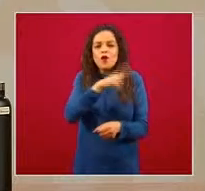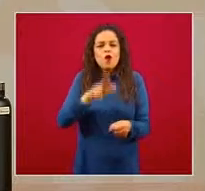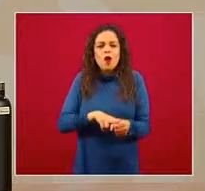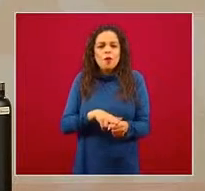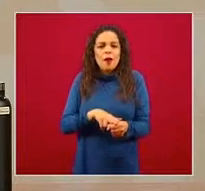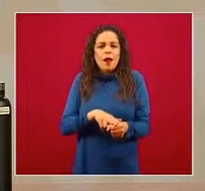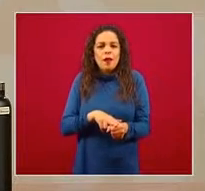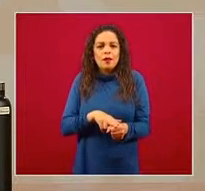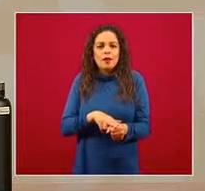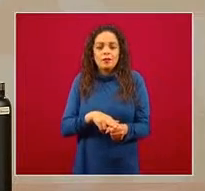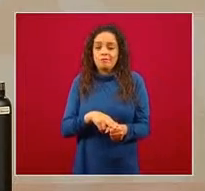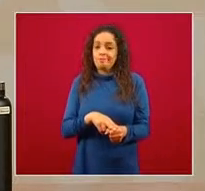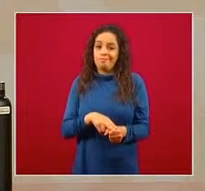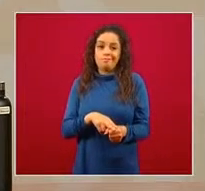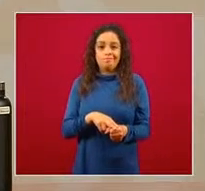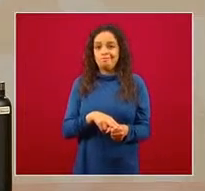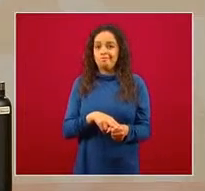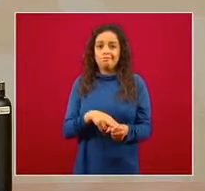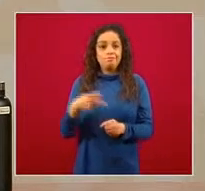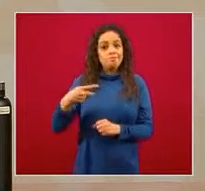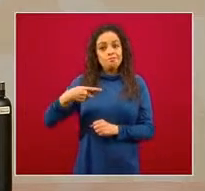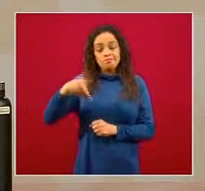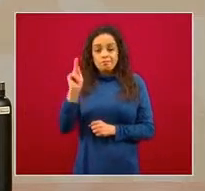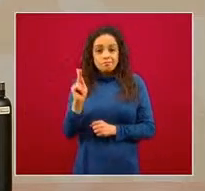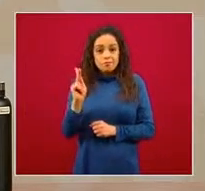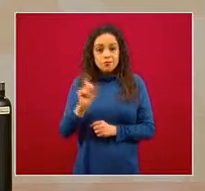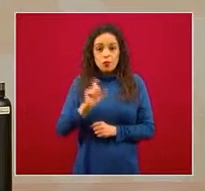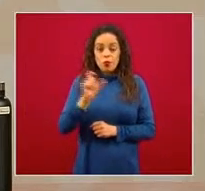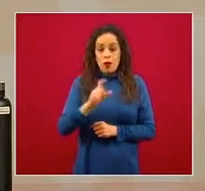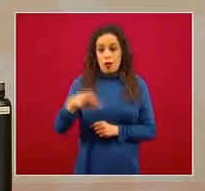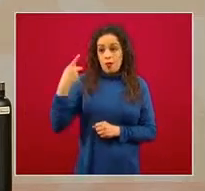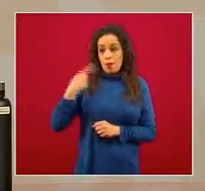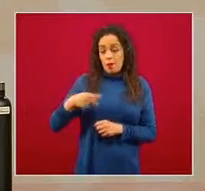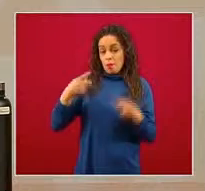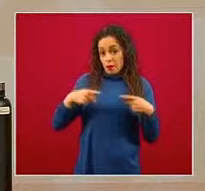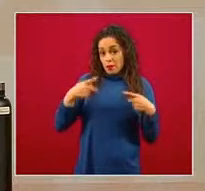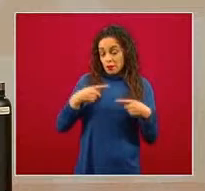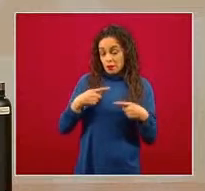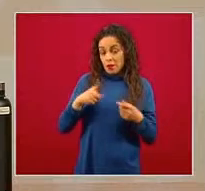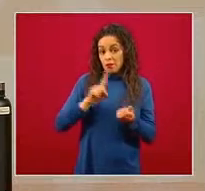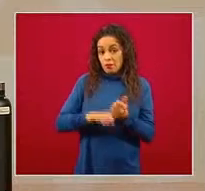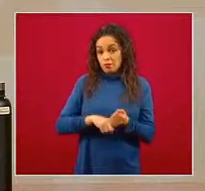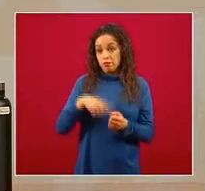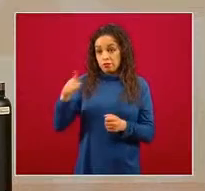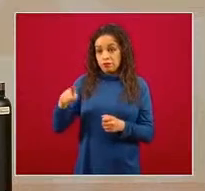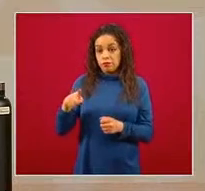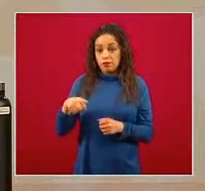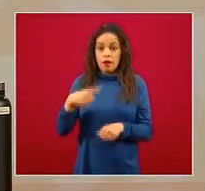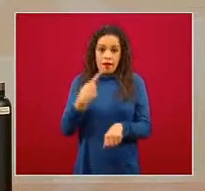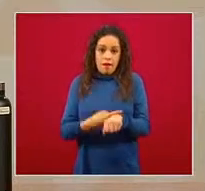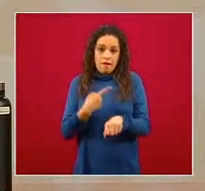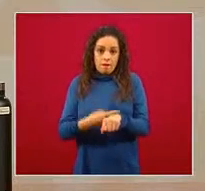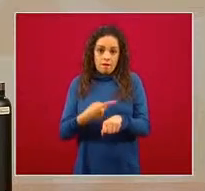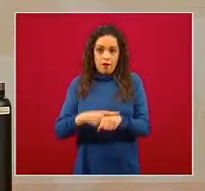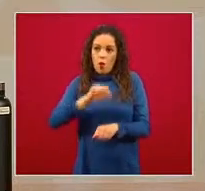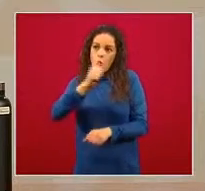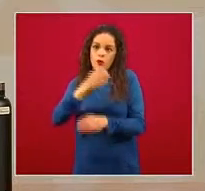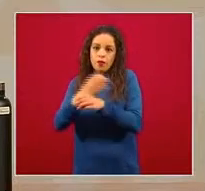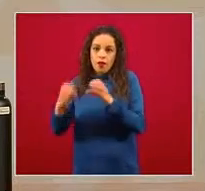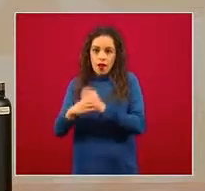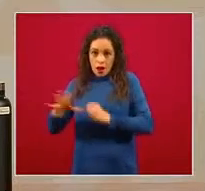resemble a common cold. However, if you have high risk of complications,